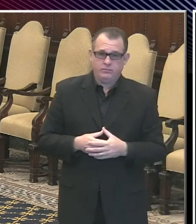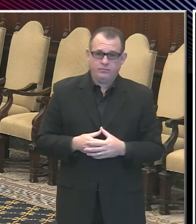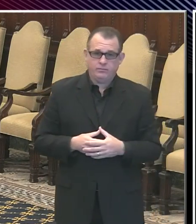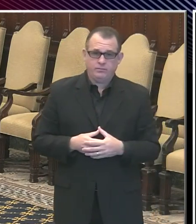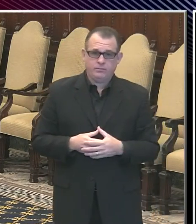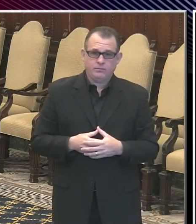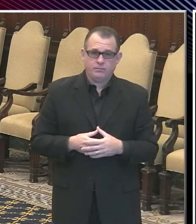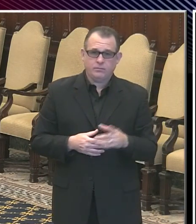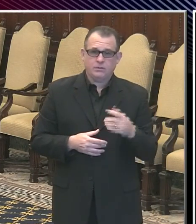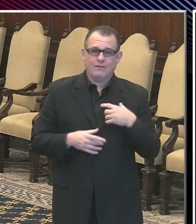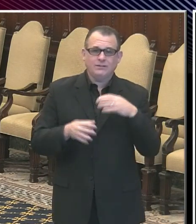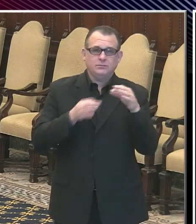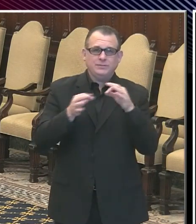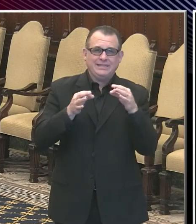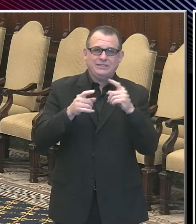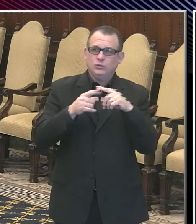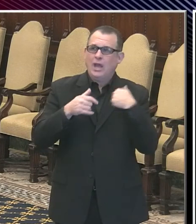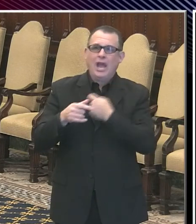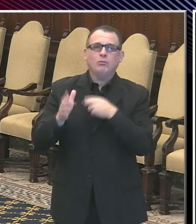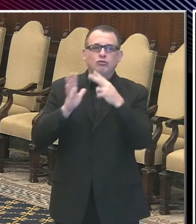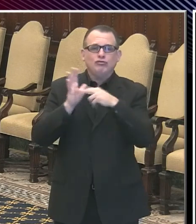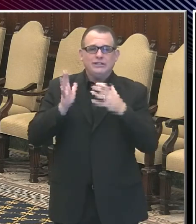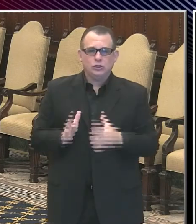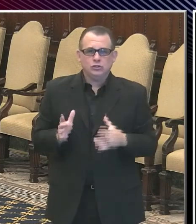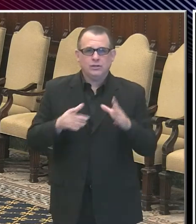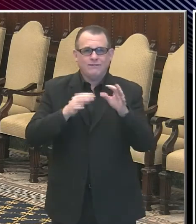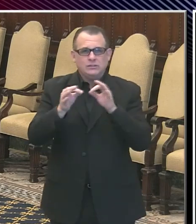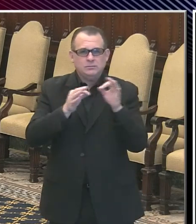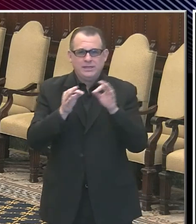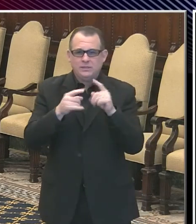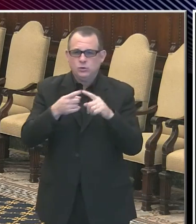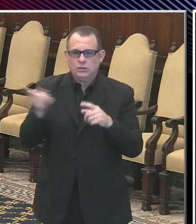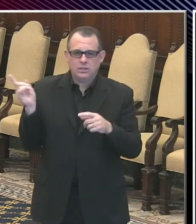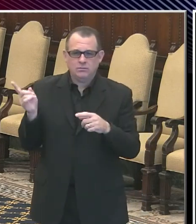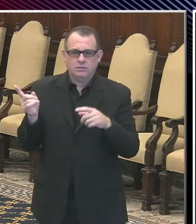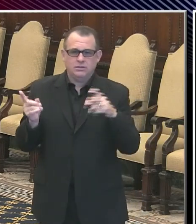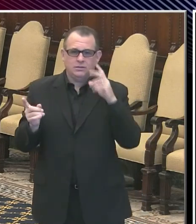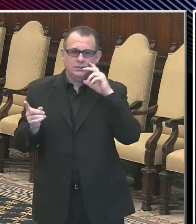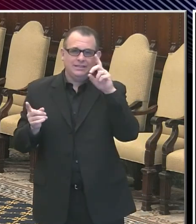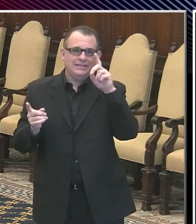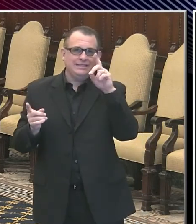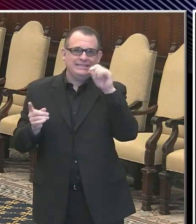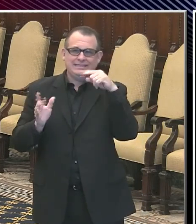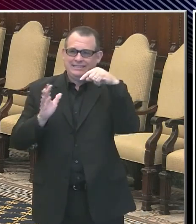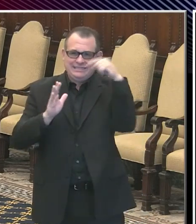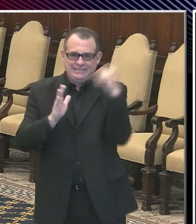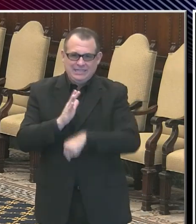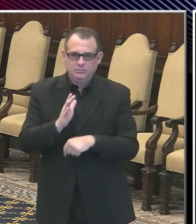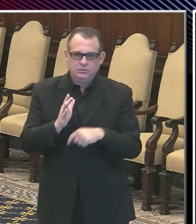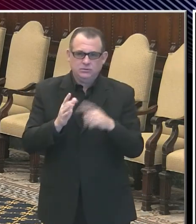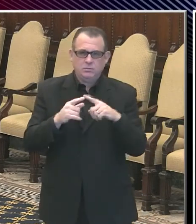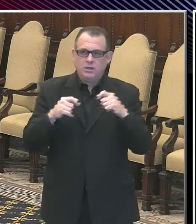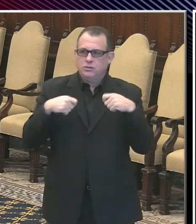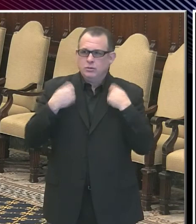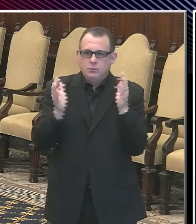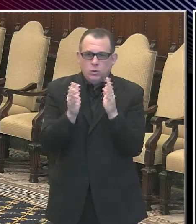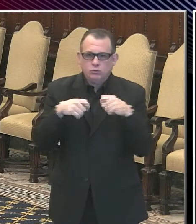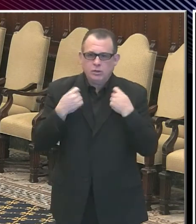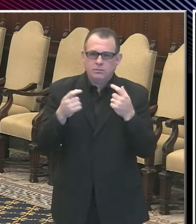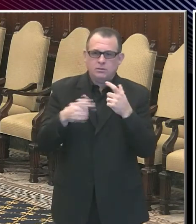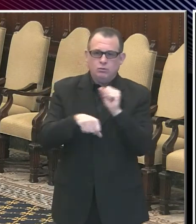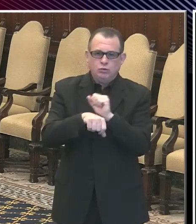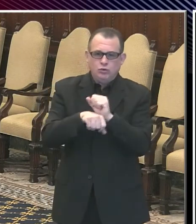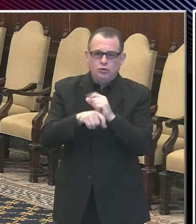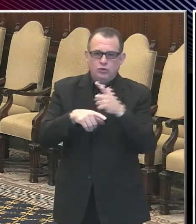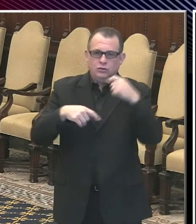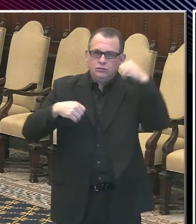explain a little bit about the density in a small gym or working out and the droplets,